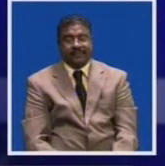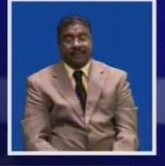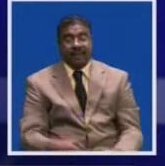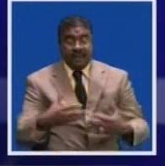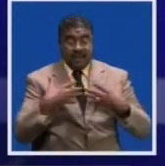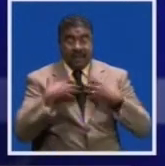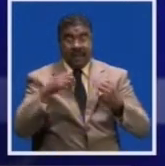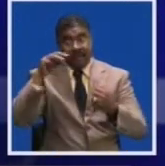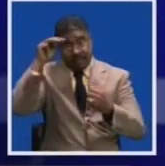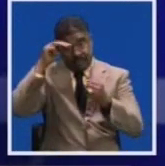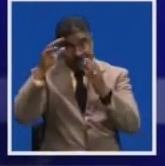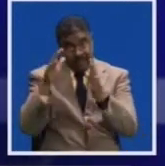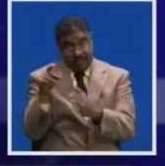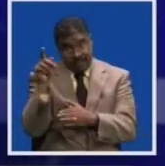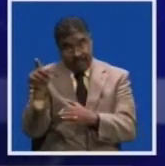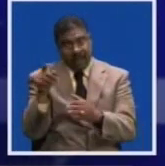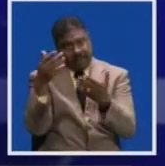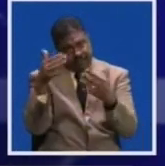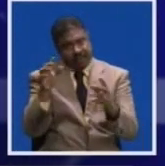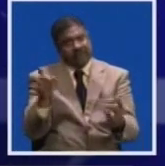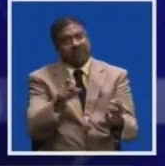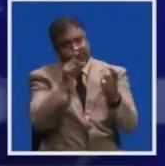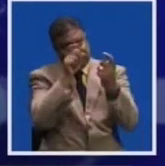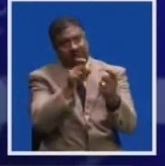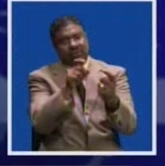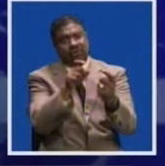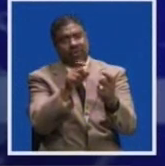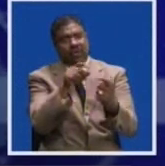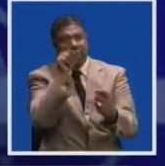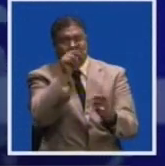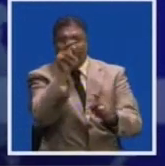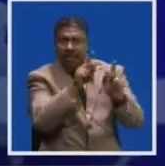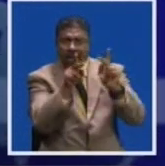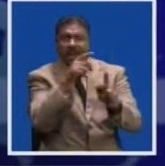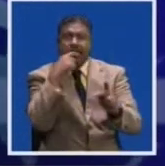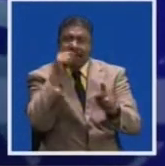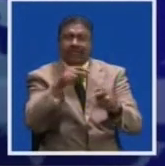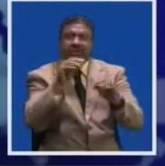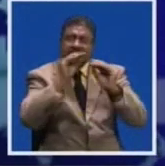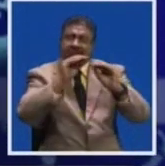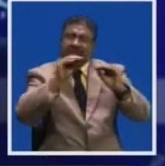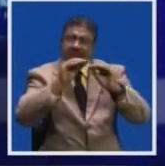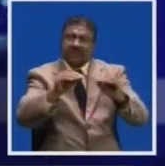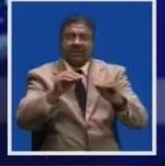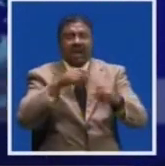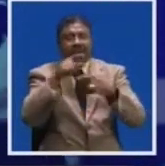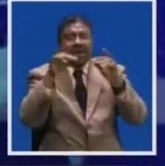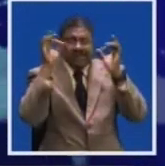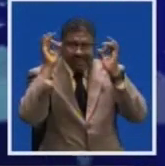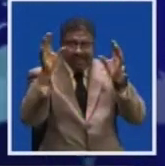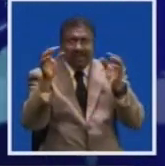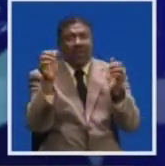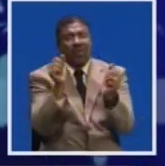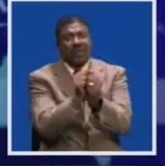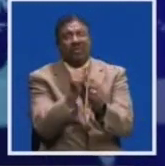Health Minister Chitalu Chilufya has challenged health practitioners to reach out to communities and educate them on risk factors